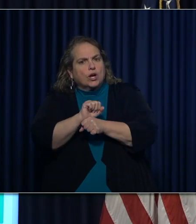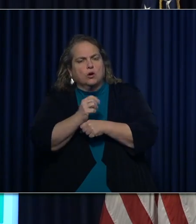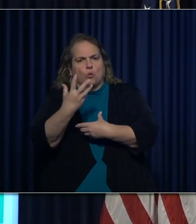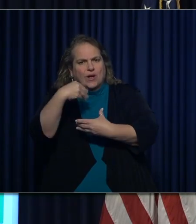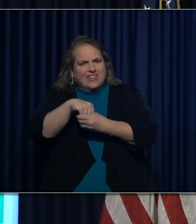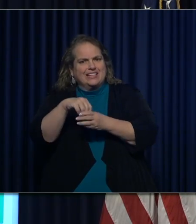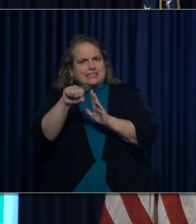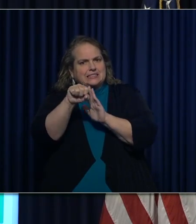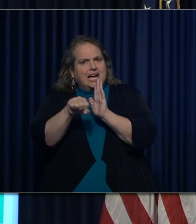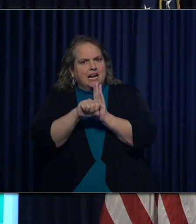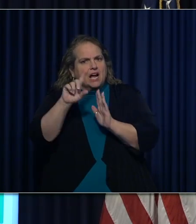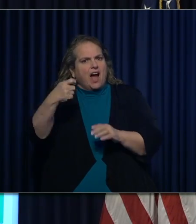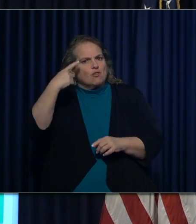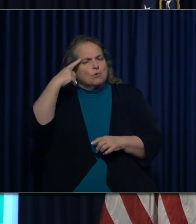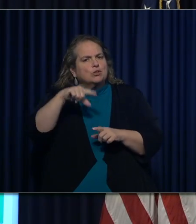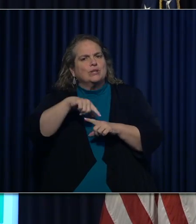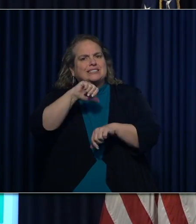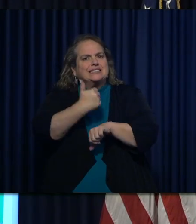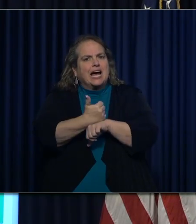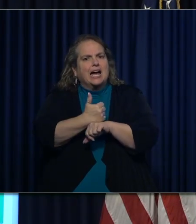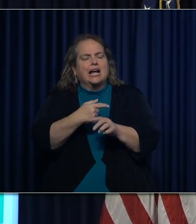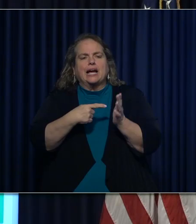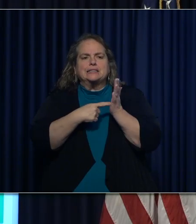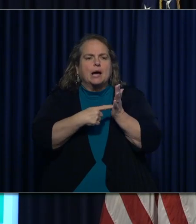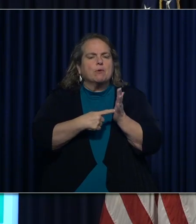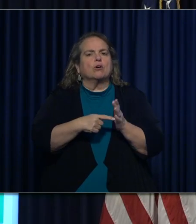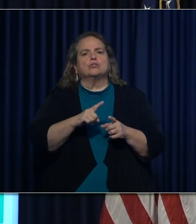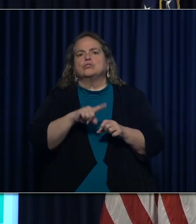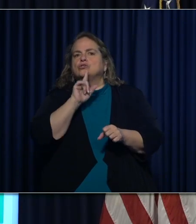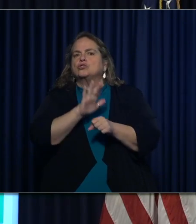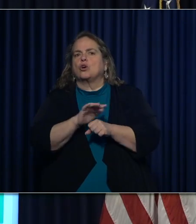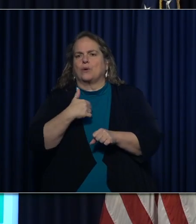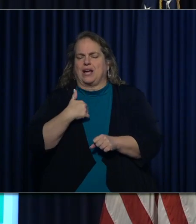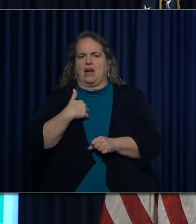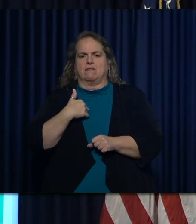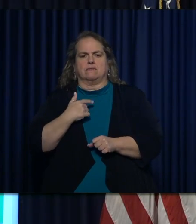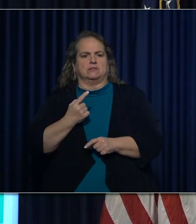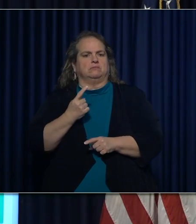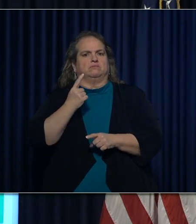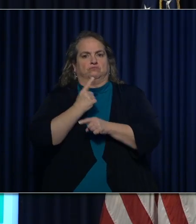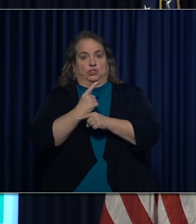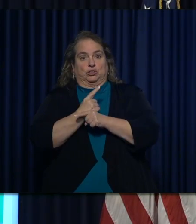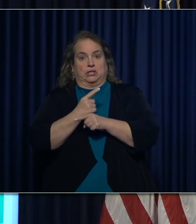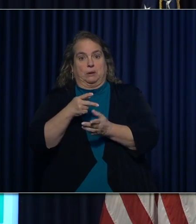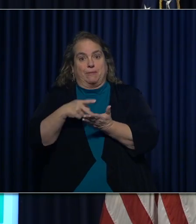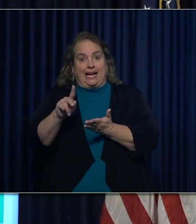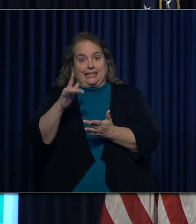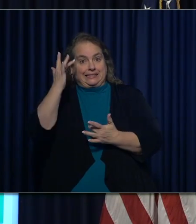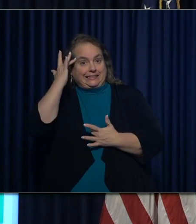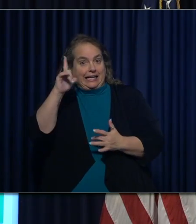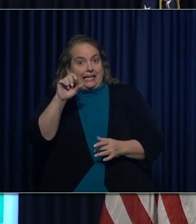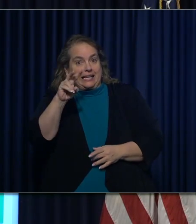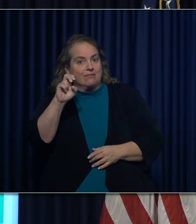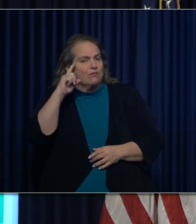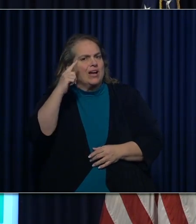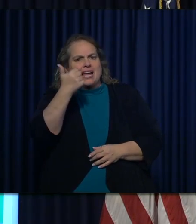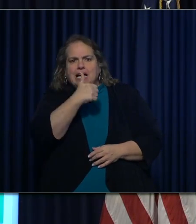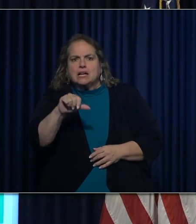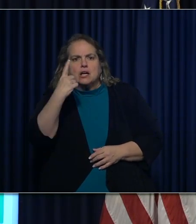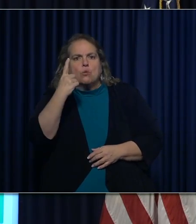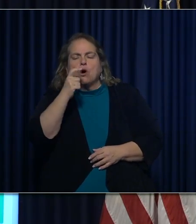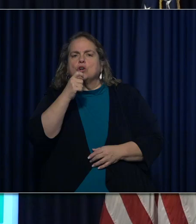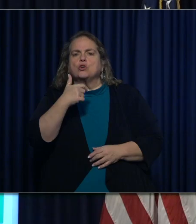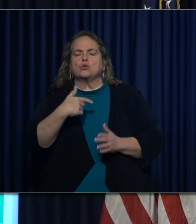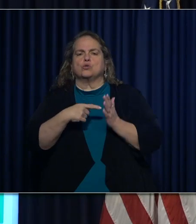government to set an example by ensuring that we have sufficient paid sick leave for anyone that might